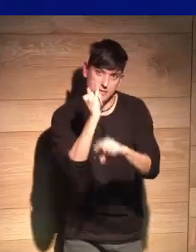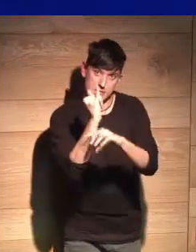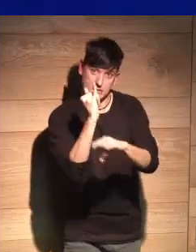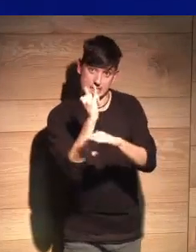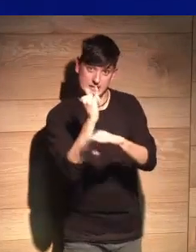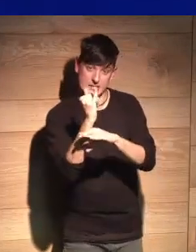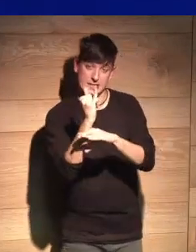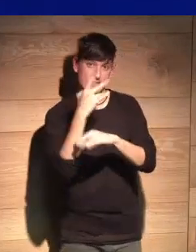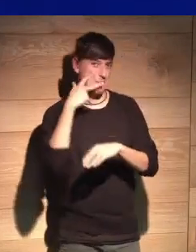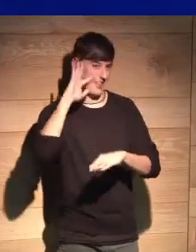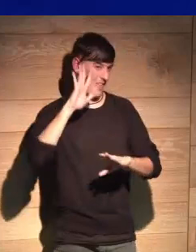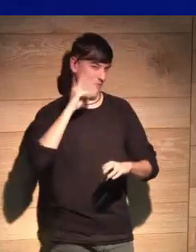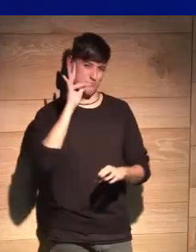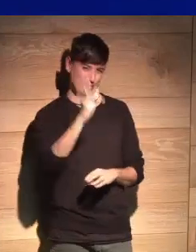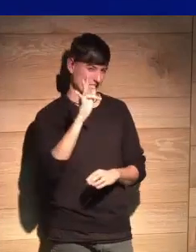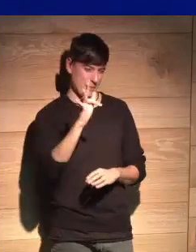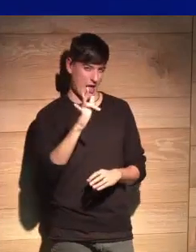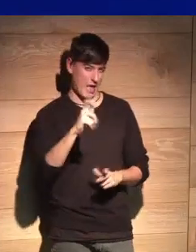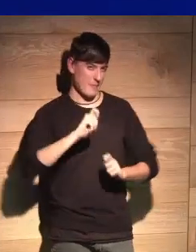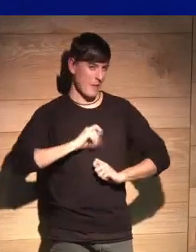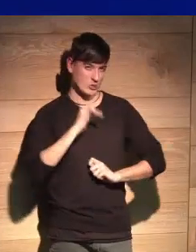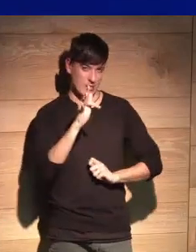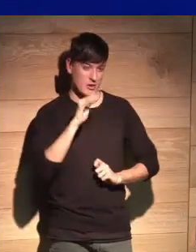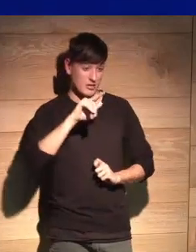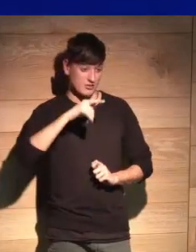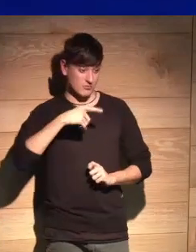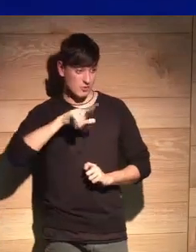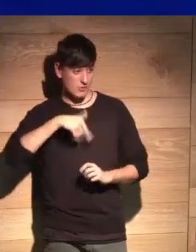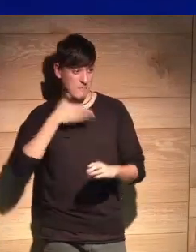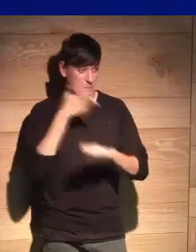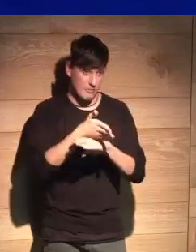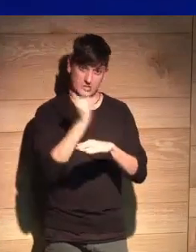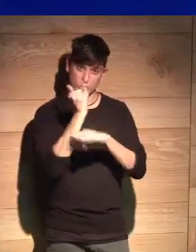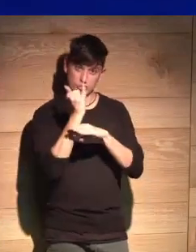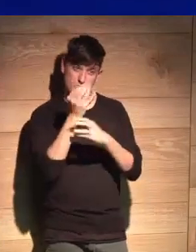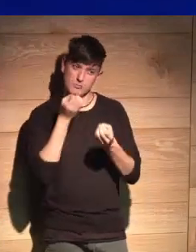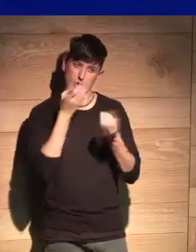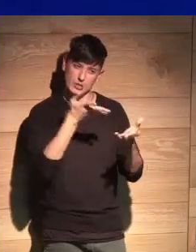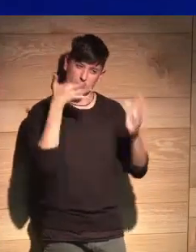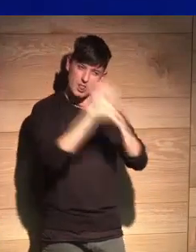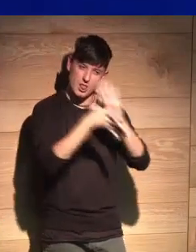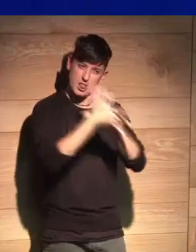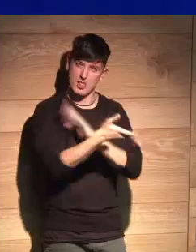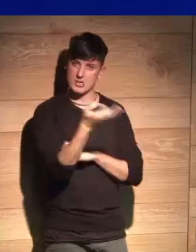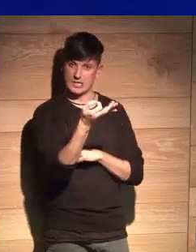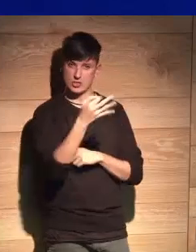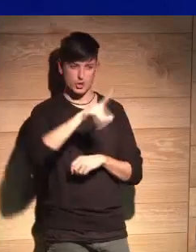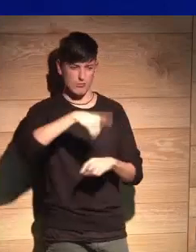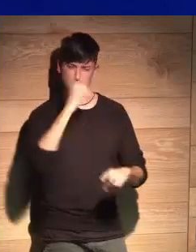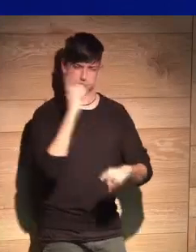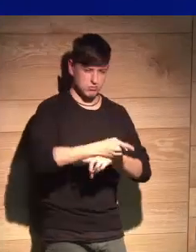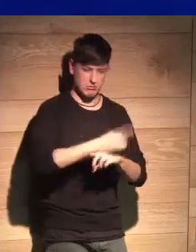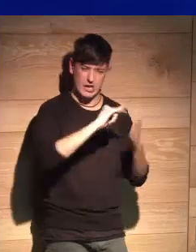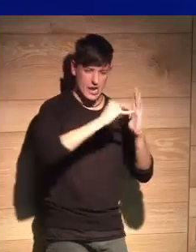experience is even better for women than for men. And we tell those girls who come what it means to